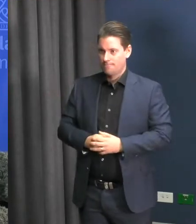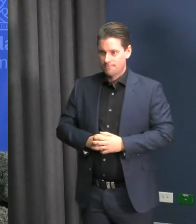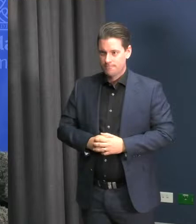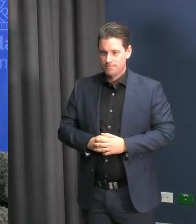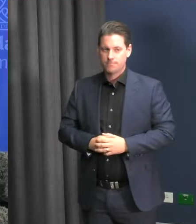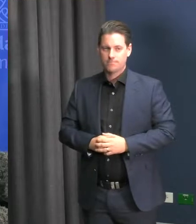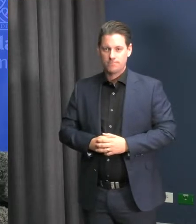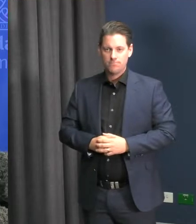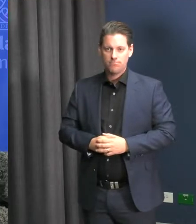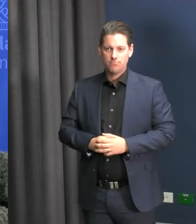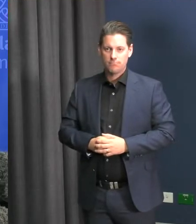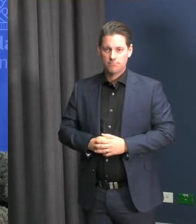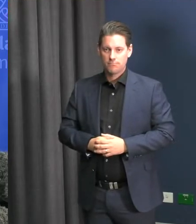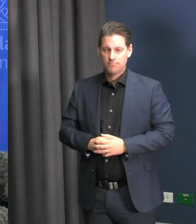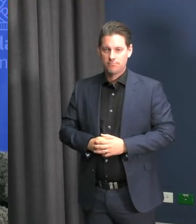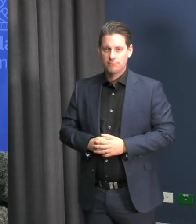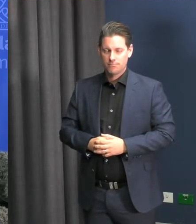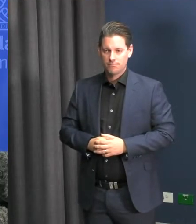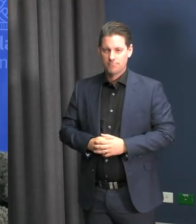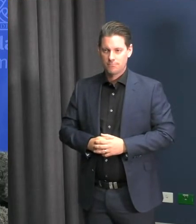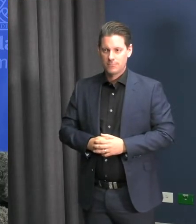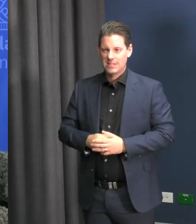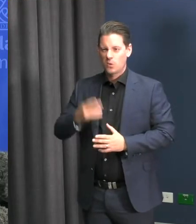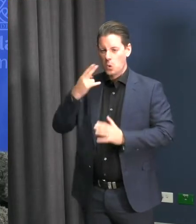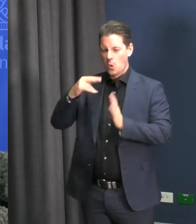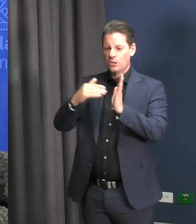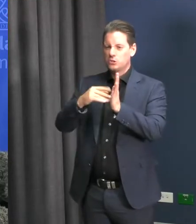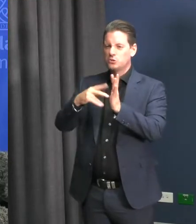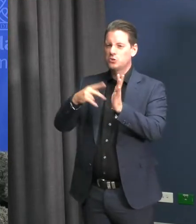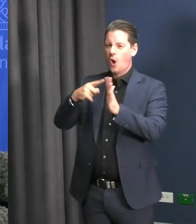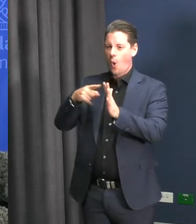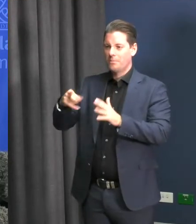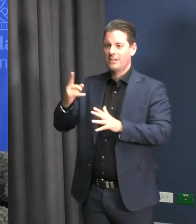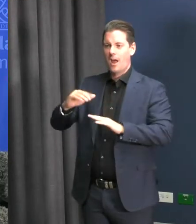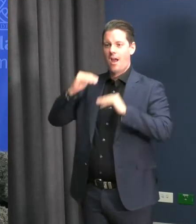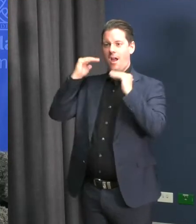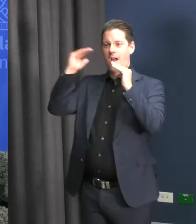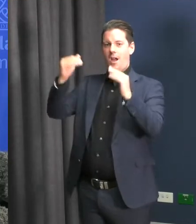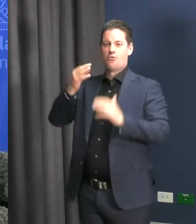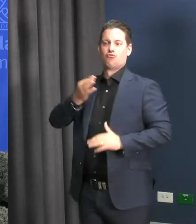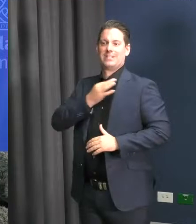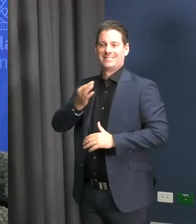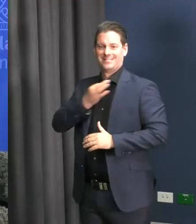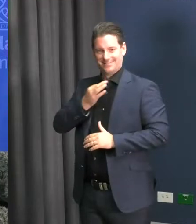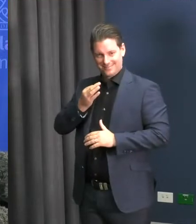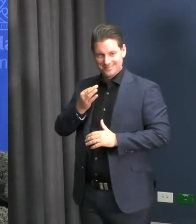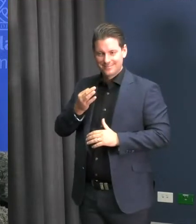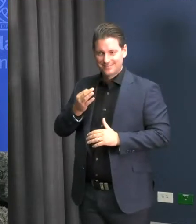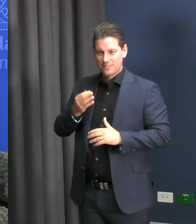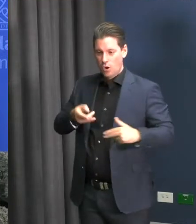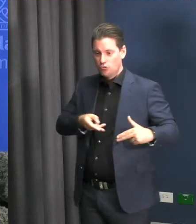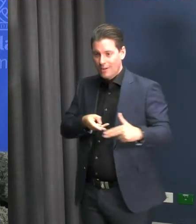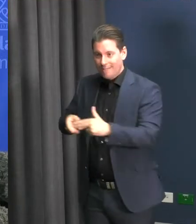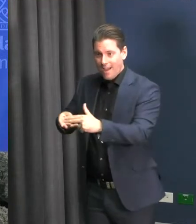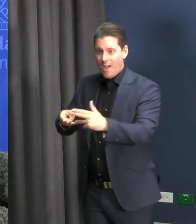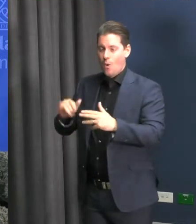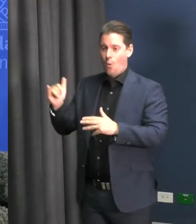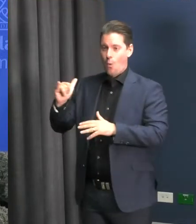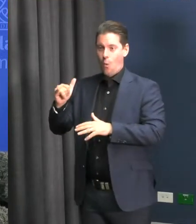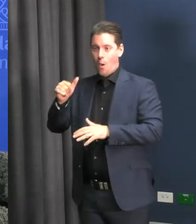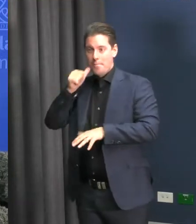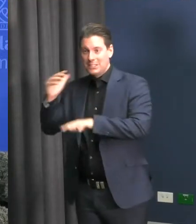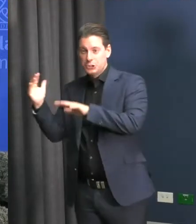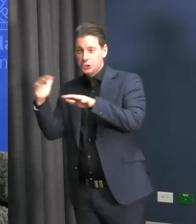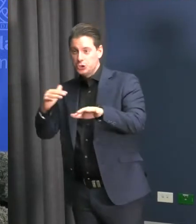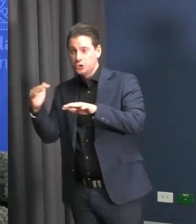If you're not in one of these zones, if you're not in the storm tide zone or one of those riverine flooding areas, the